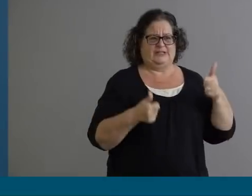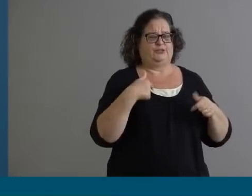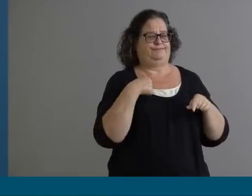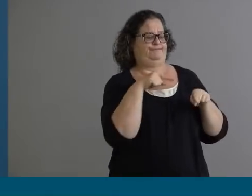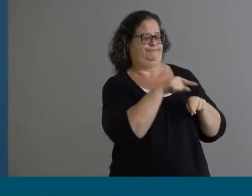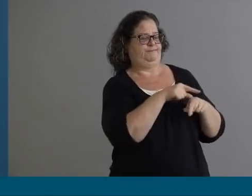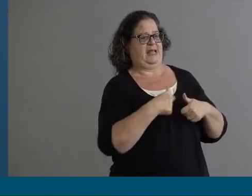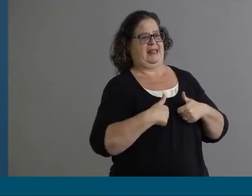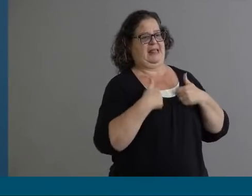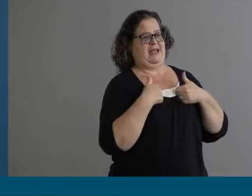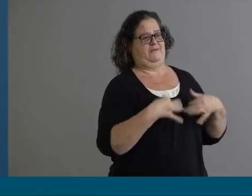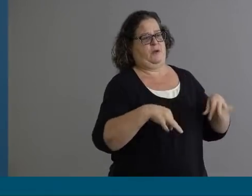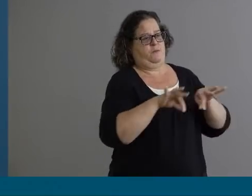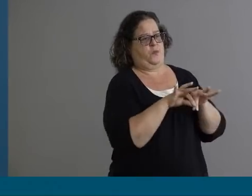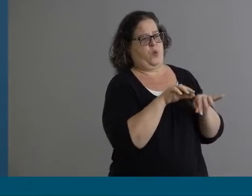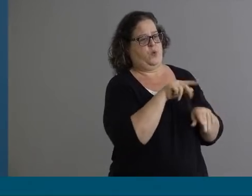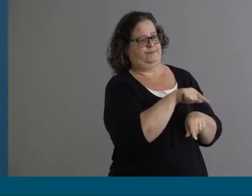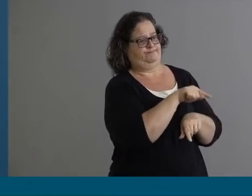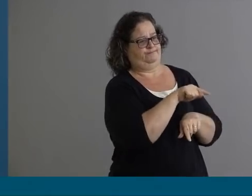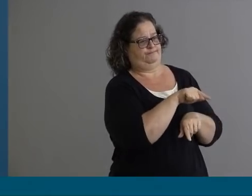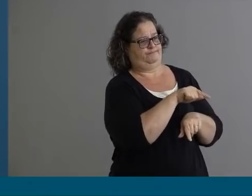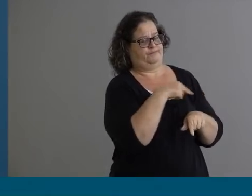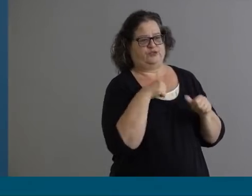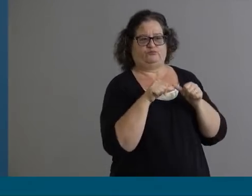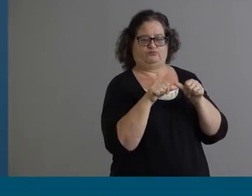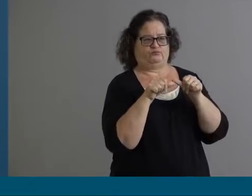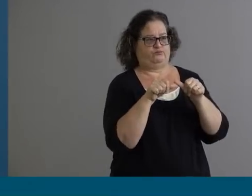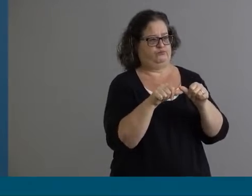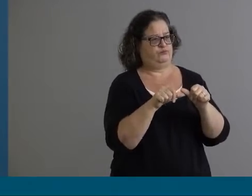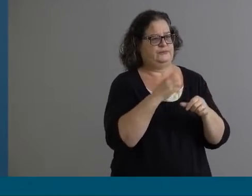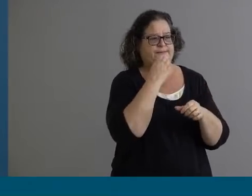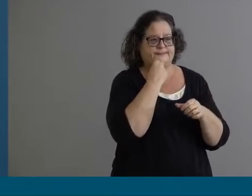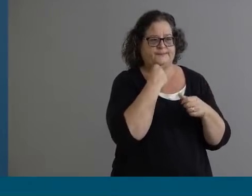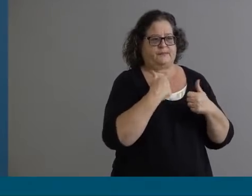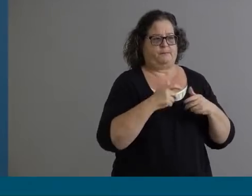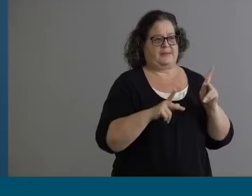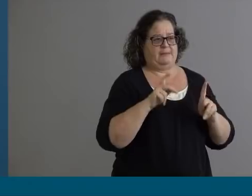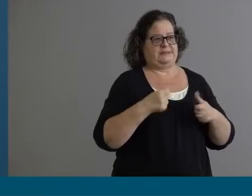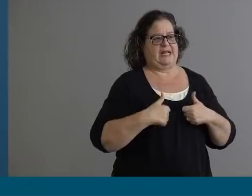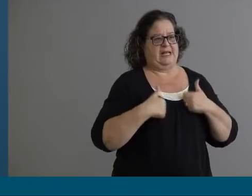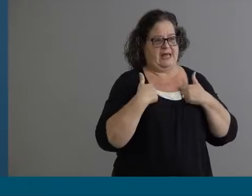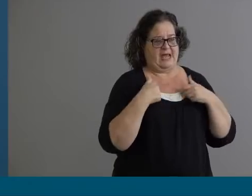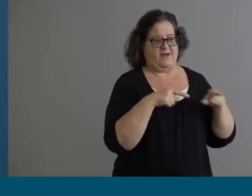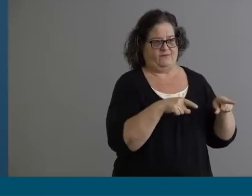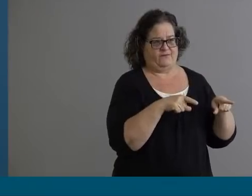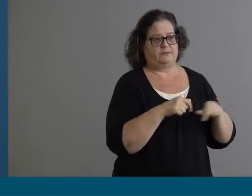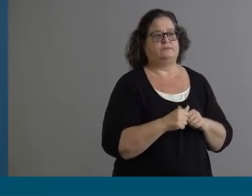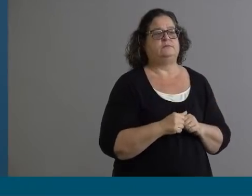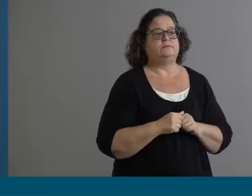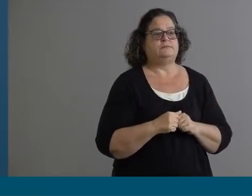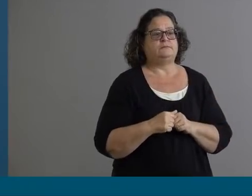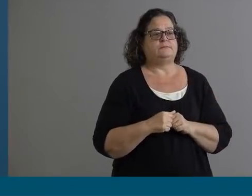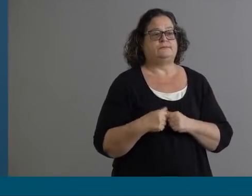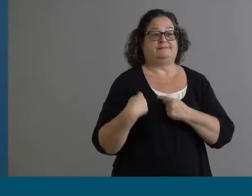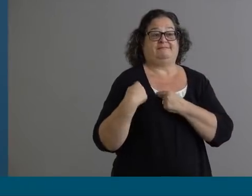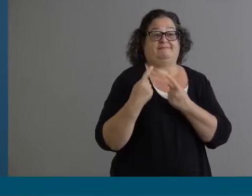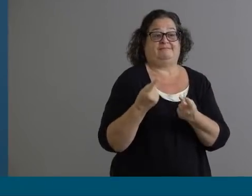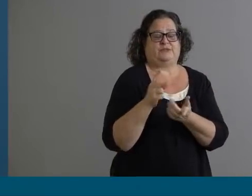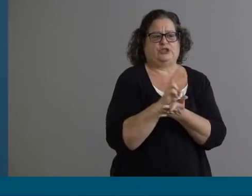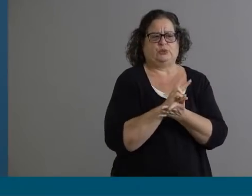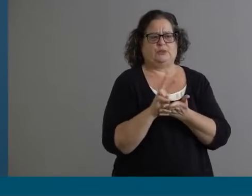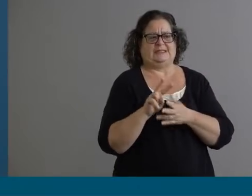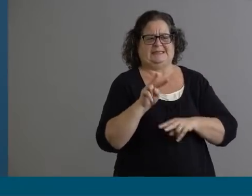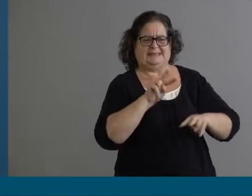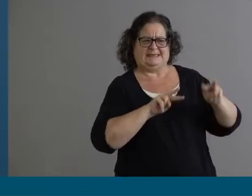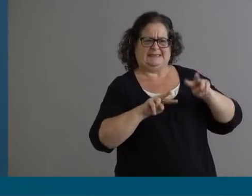So let's look over the last 2 weeks how the cases have changed in Arizona and